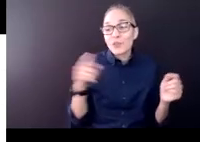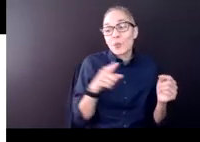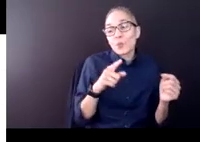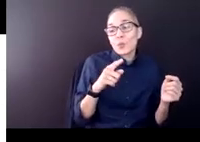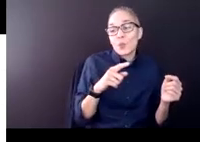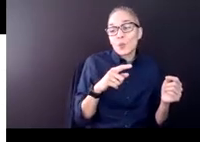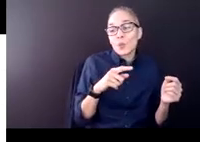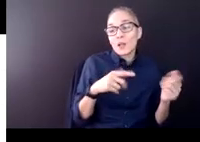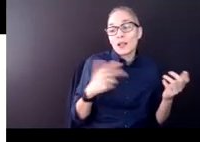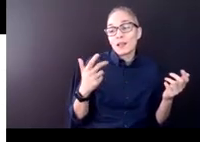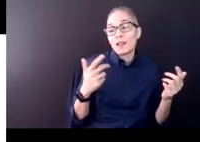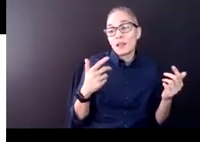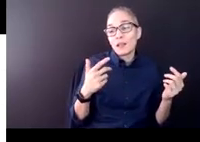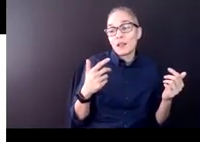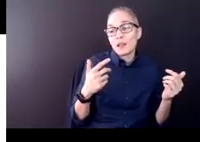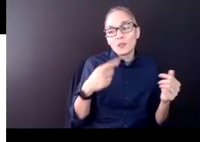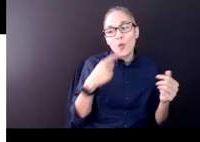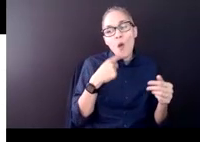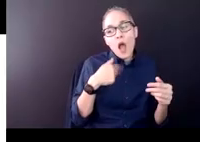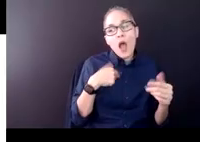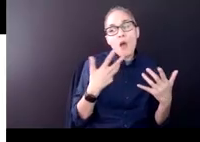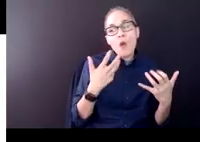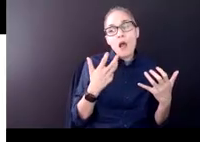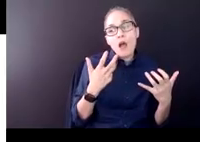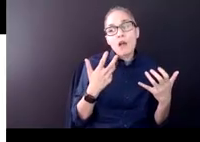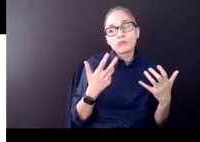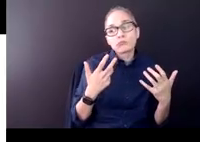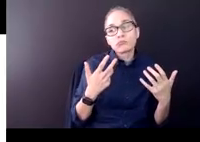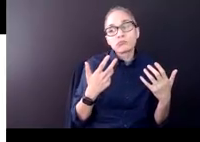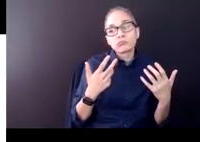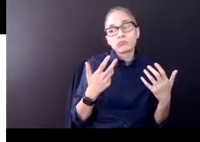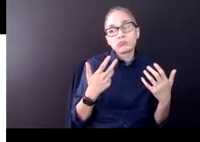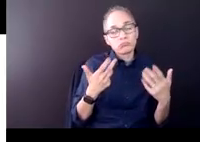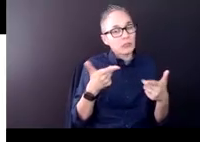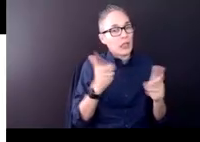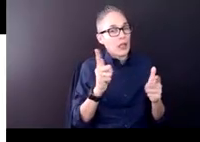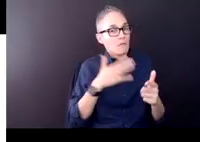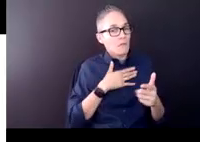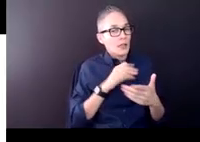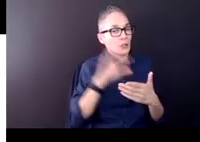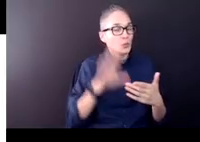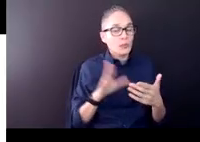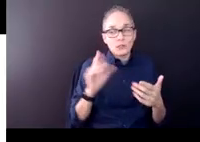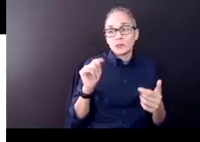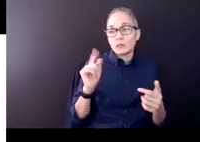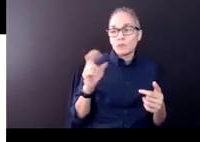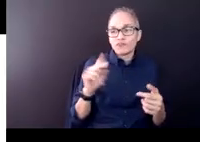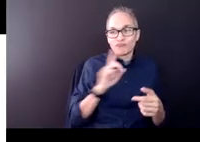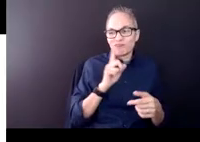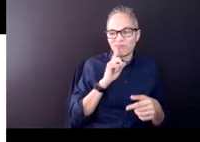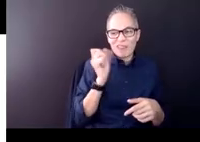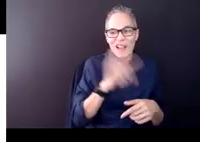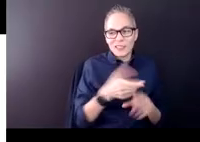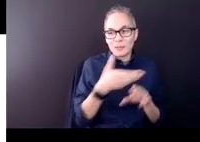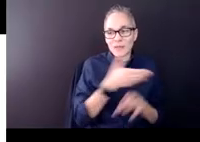are of the thinking that, I do want to allow my students to use it, then yeah, ask them